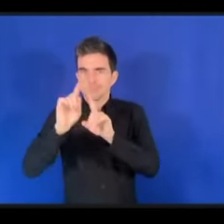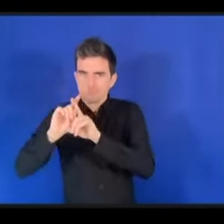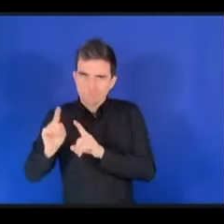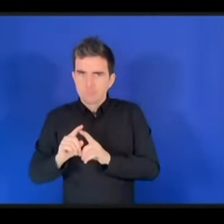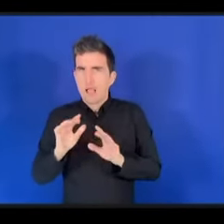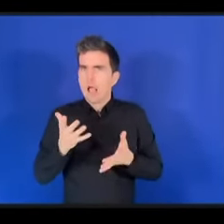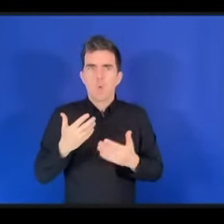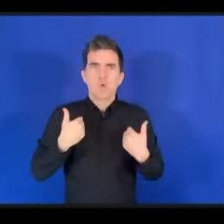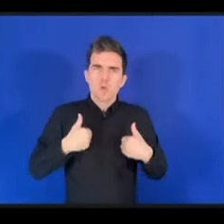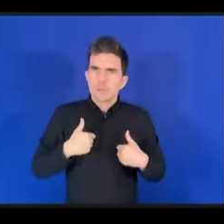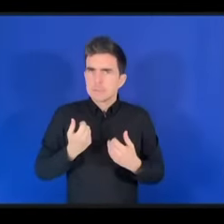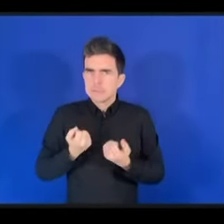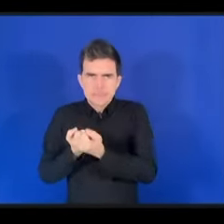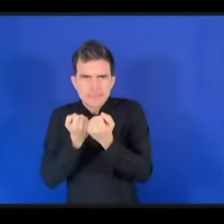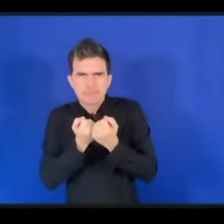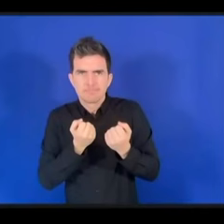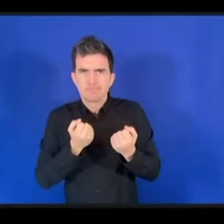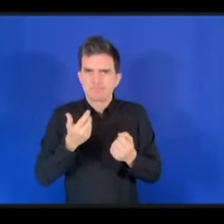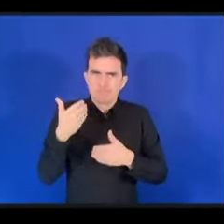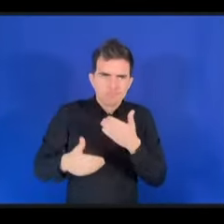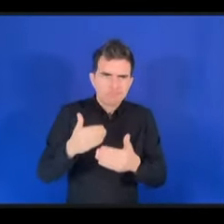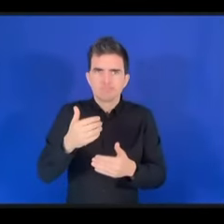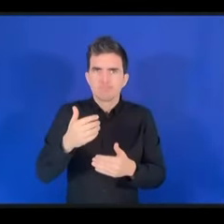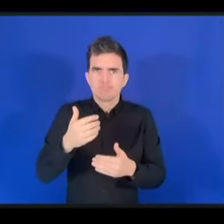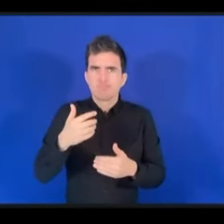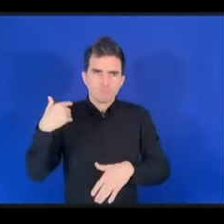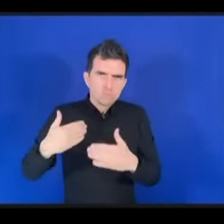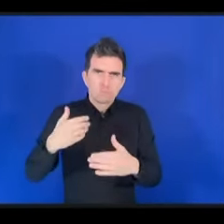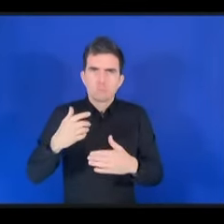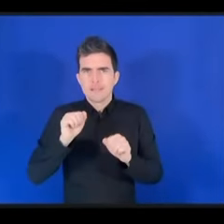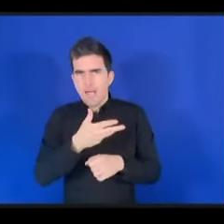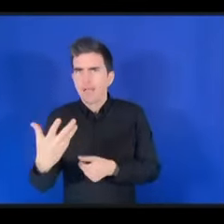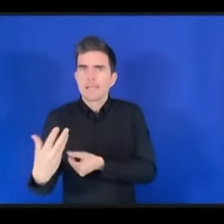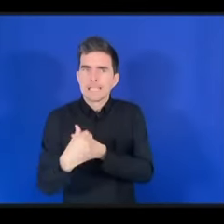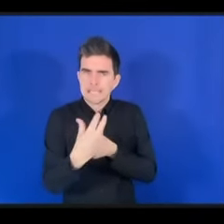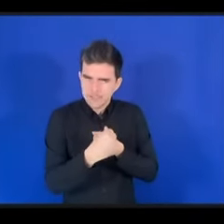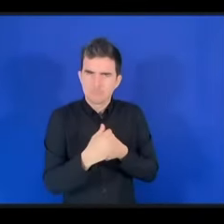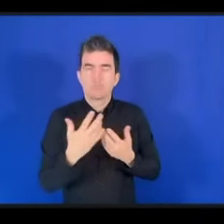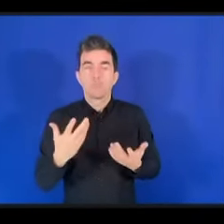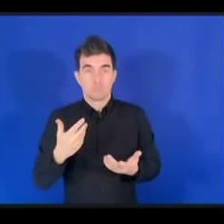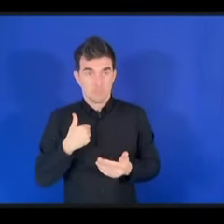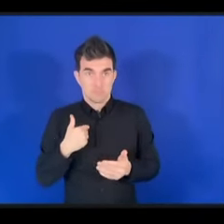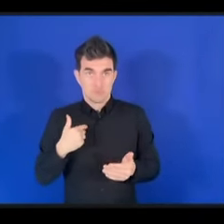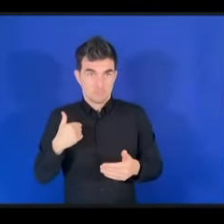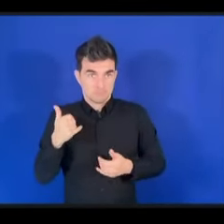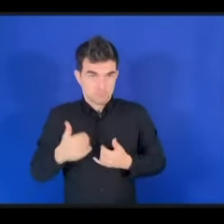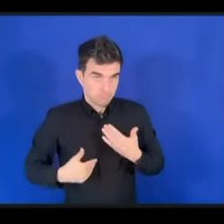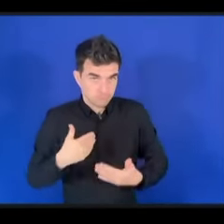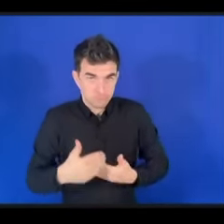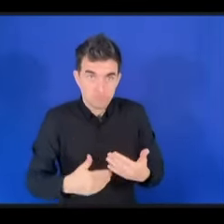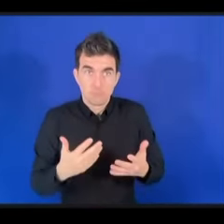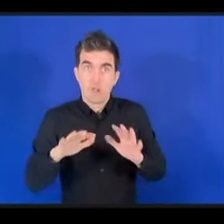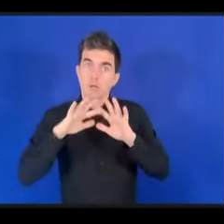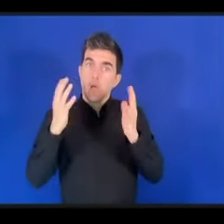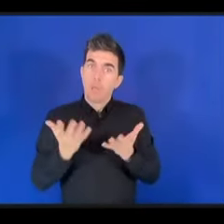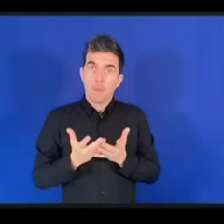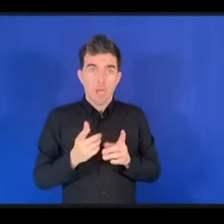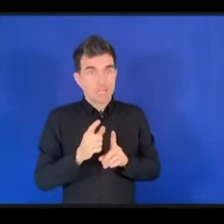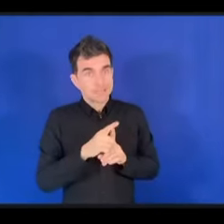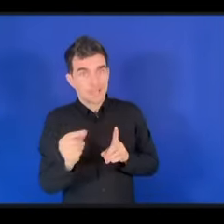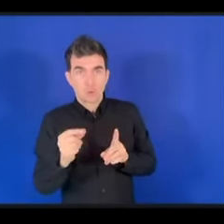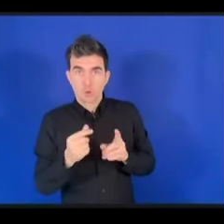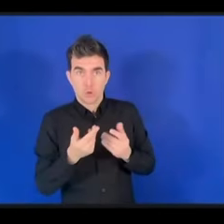As we move closer to the Global Digital Compact and subsequently WISIS Plus 20, let us see this as an opportunity to renew our commitment to work